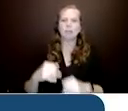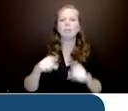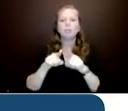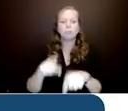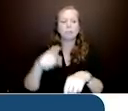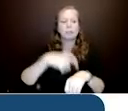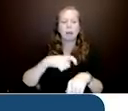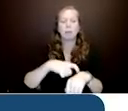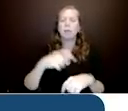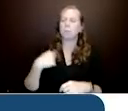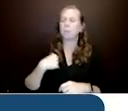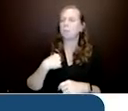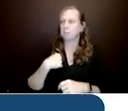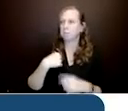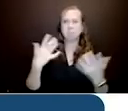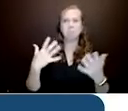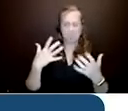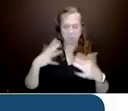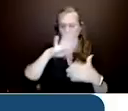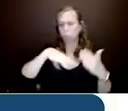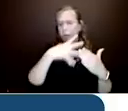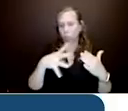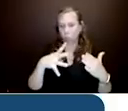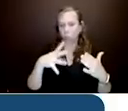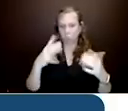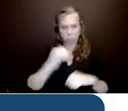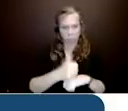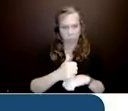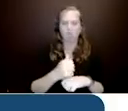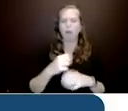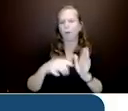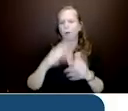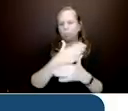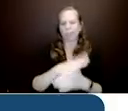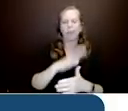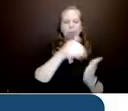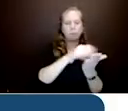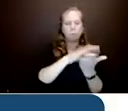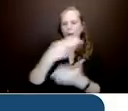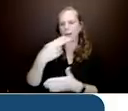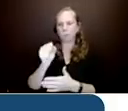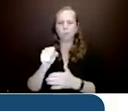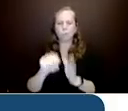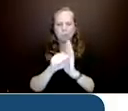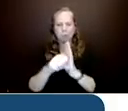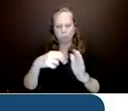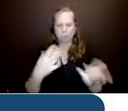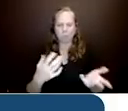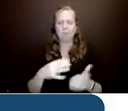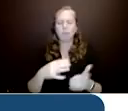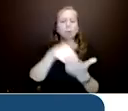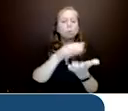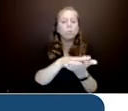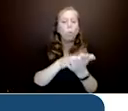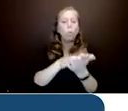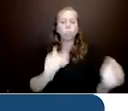it is scheduled, and I will be sharing a middle school and high school sample schedule for you. At the middle school level, we